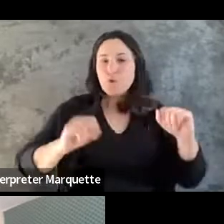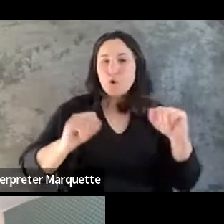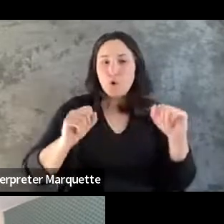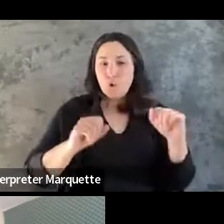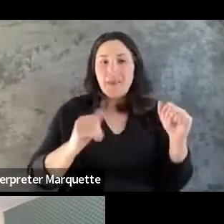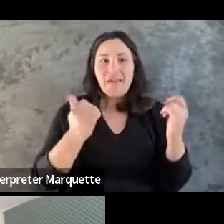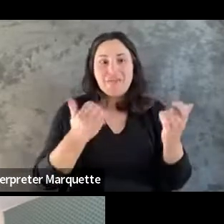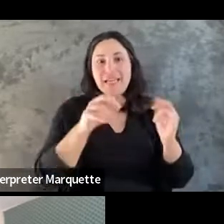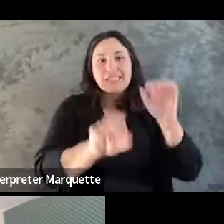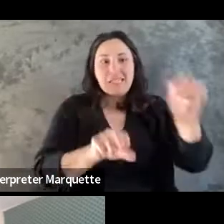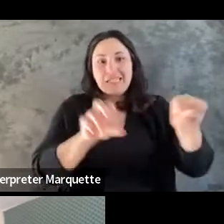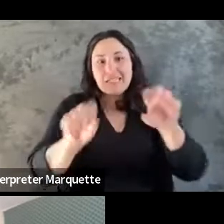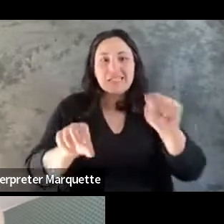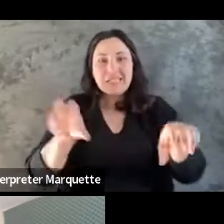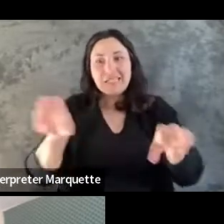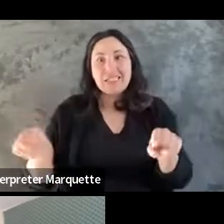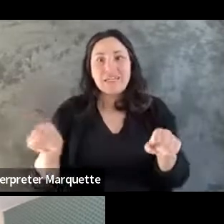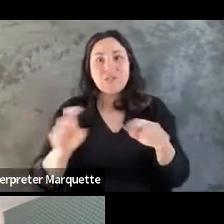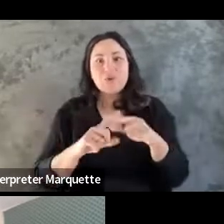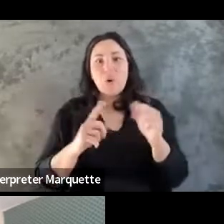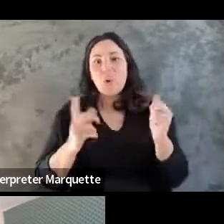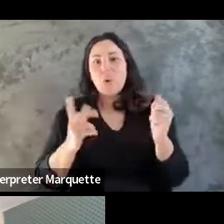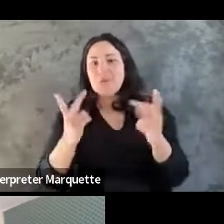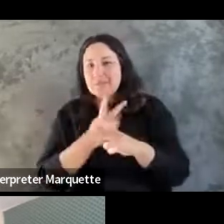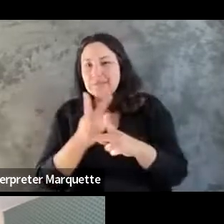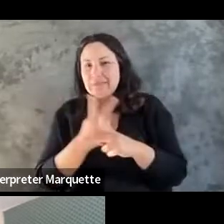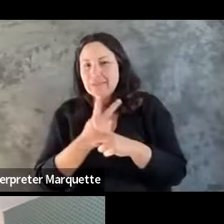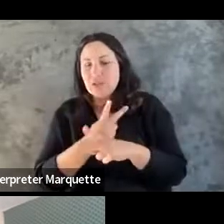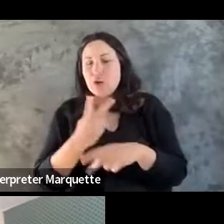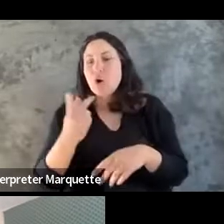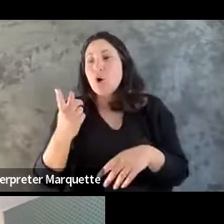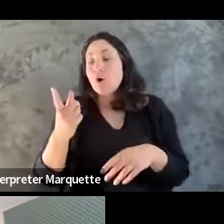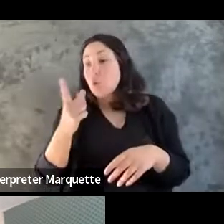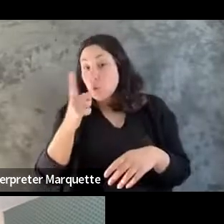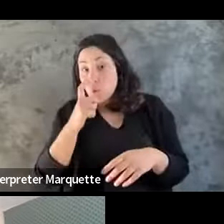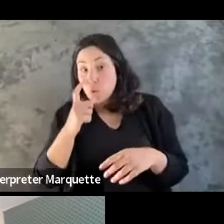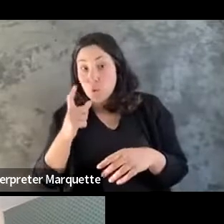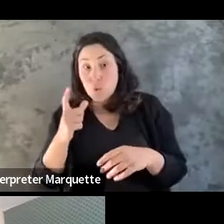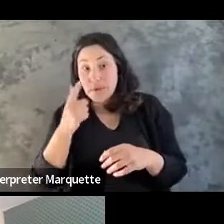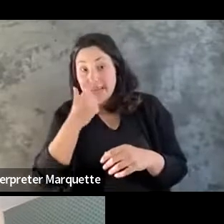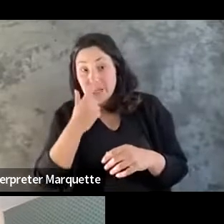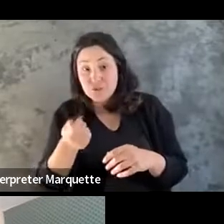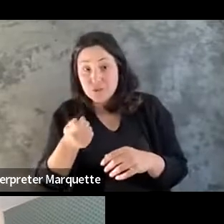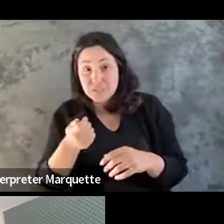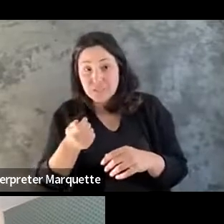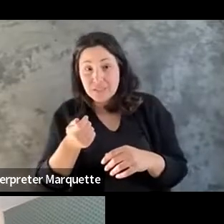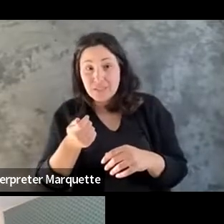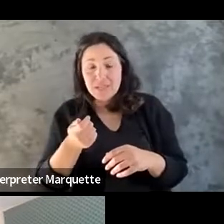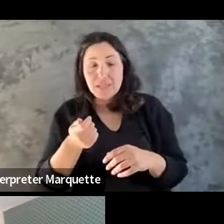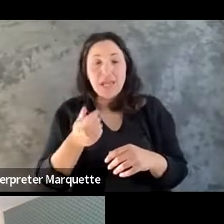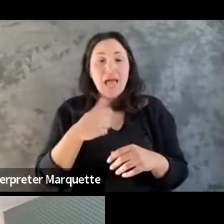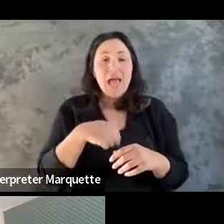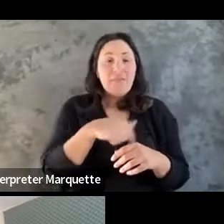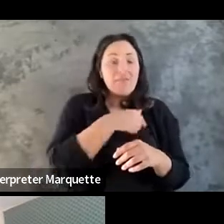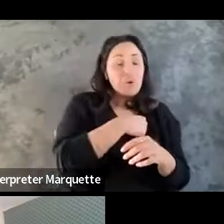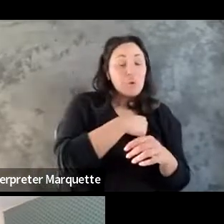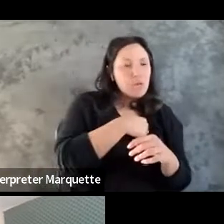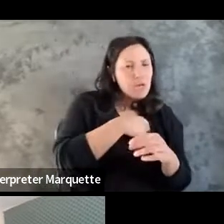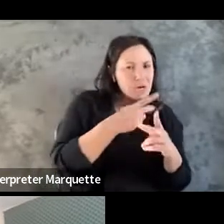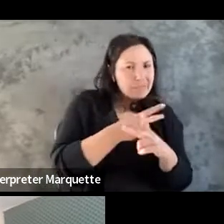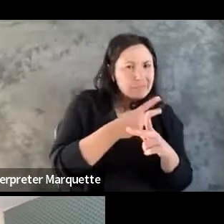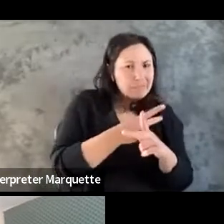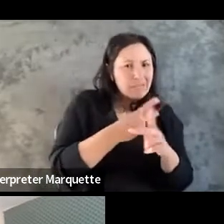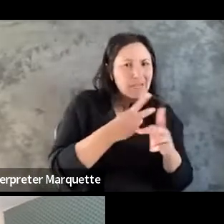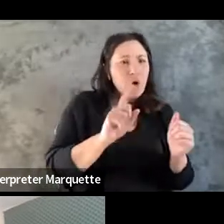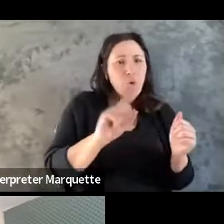And so our first step is to see what the interest is. And then we're working administration to look at what we can make happen for